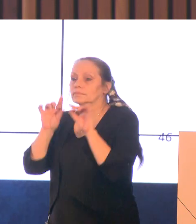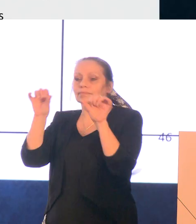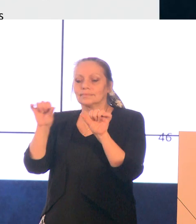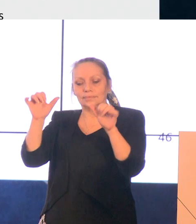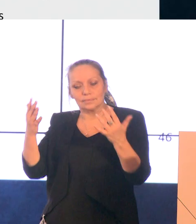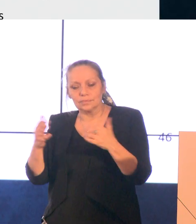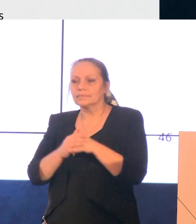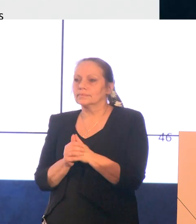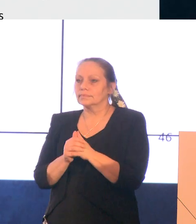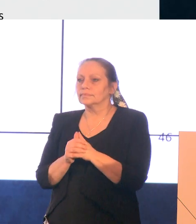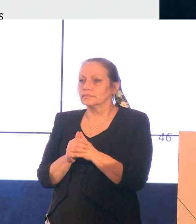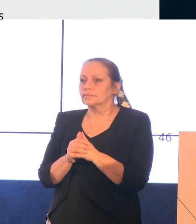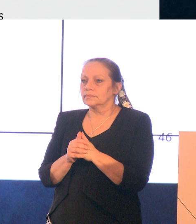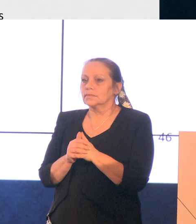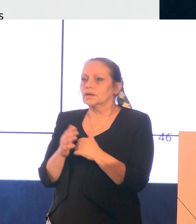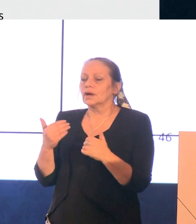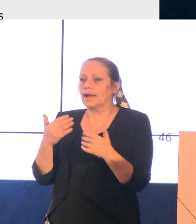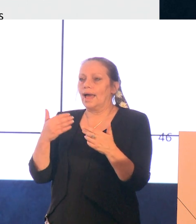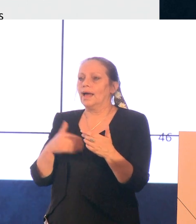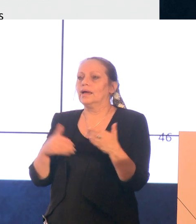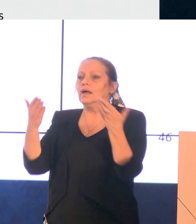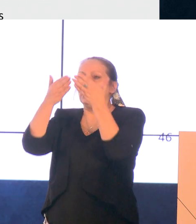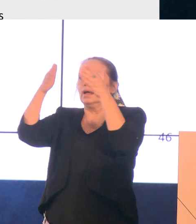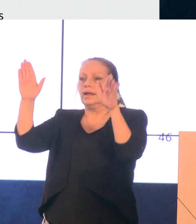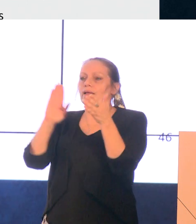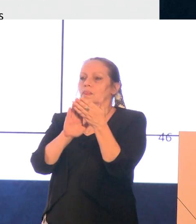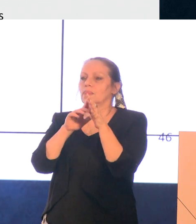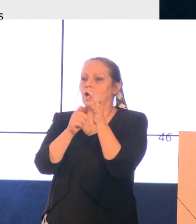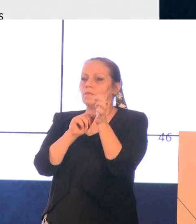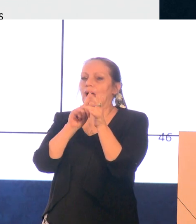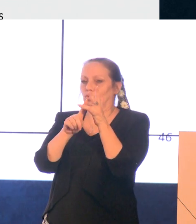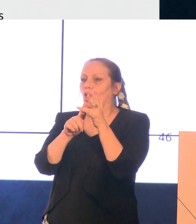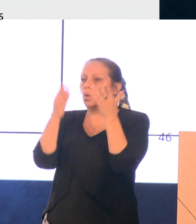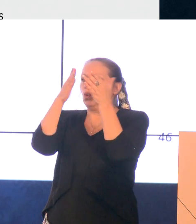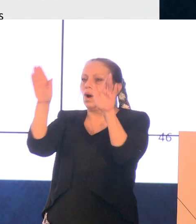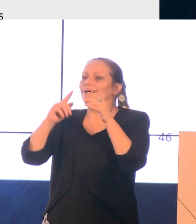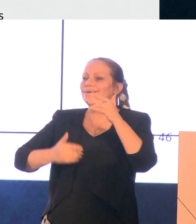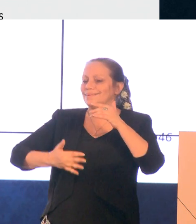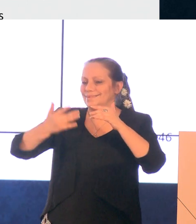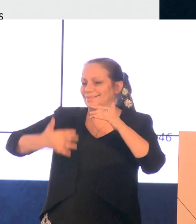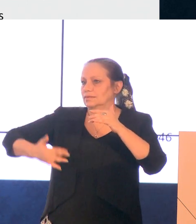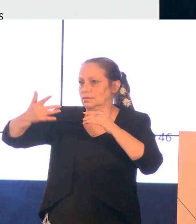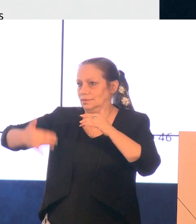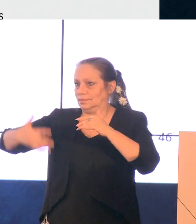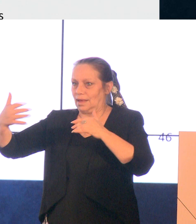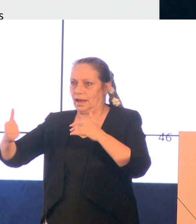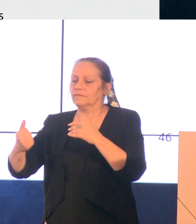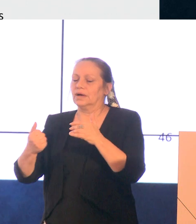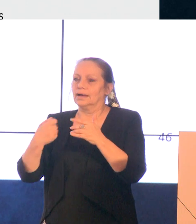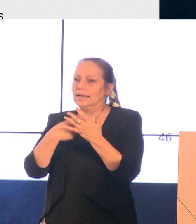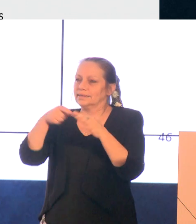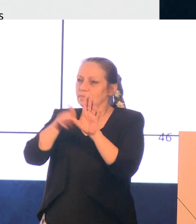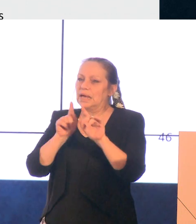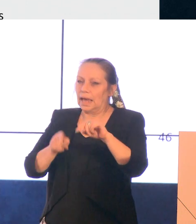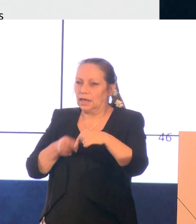Okay, but within those overall macro pictures, those statistics, there are a number of key challenges